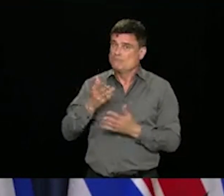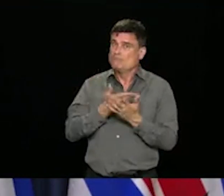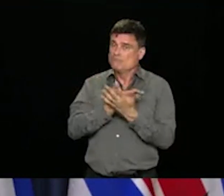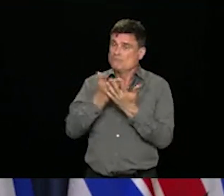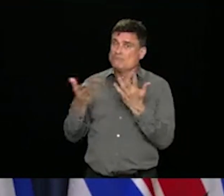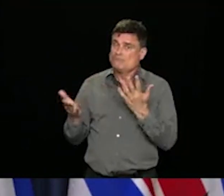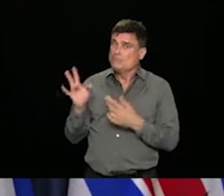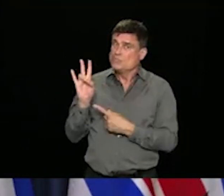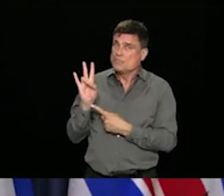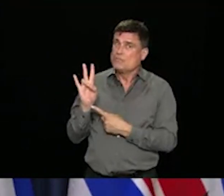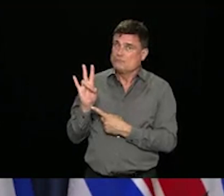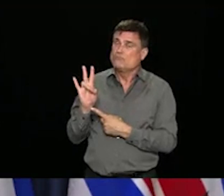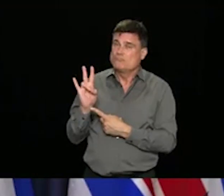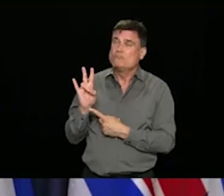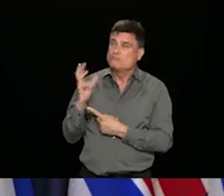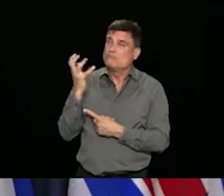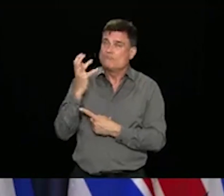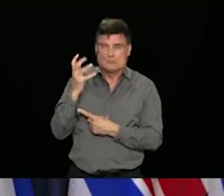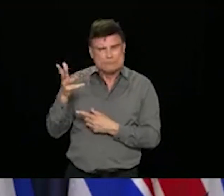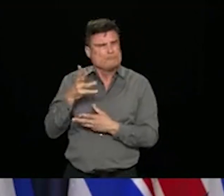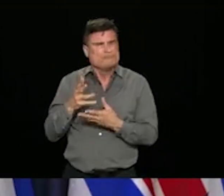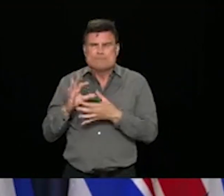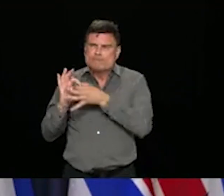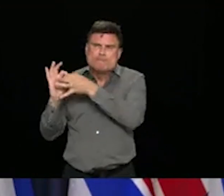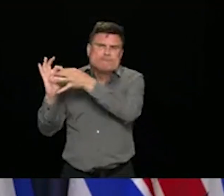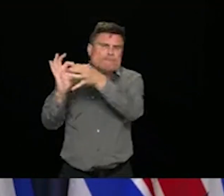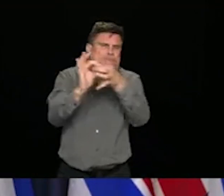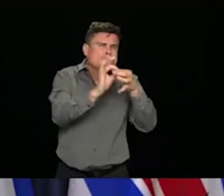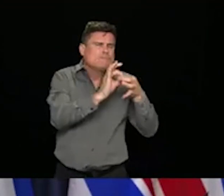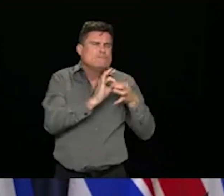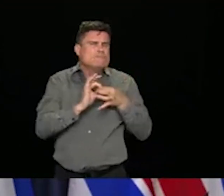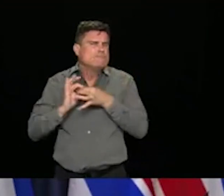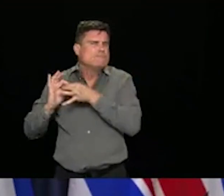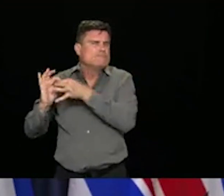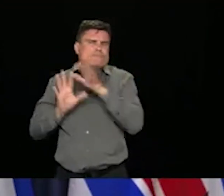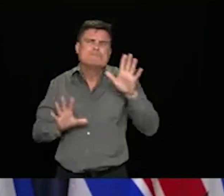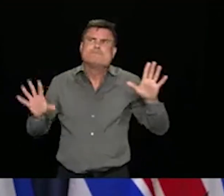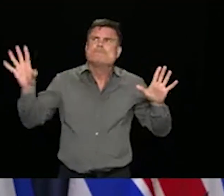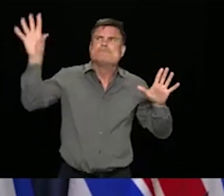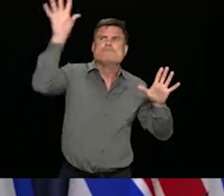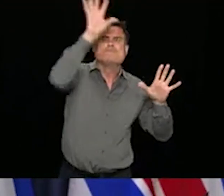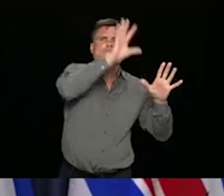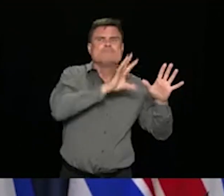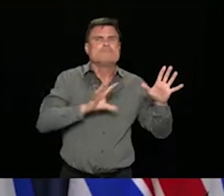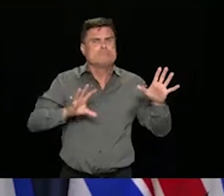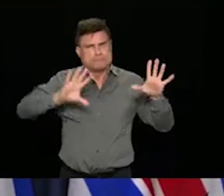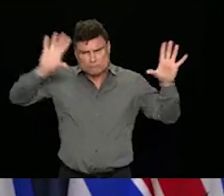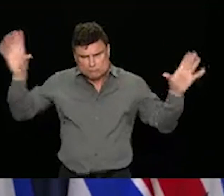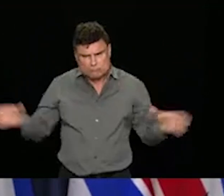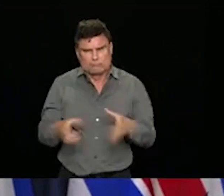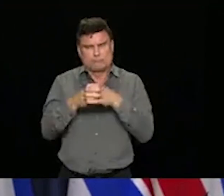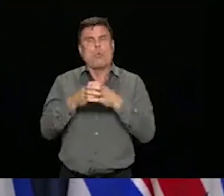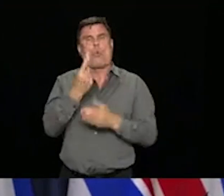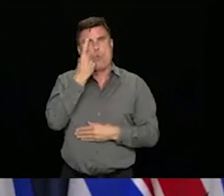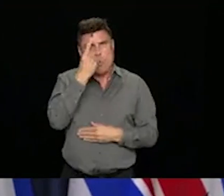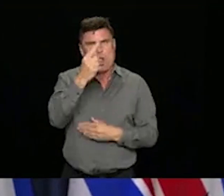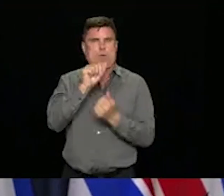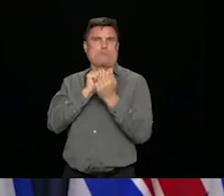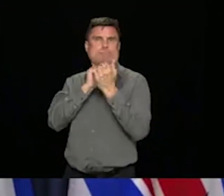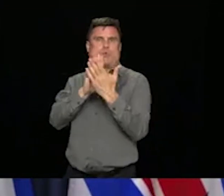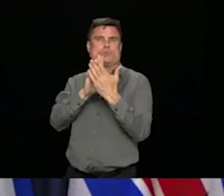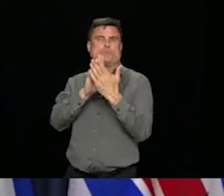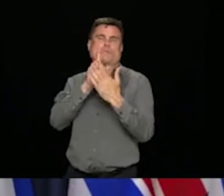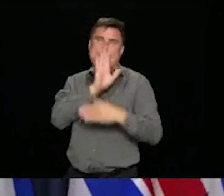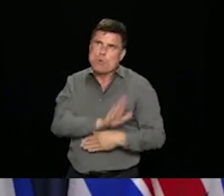hospital boards, and so on. It's given us an advantage to coordinating and to have a one province, a single province approach. And so